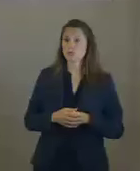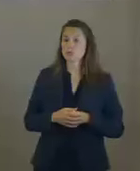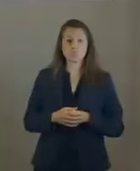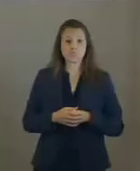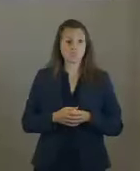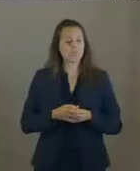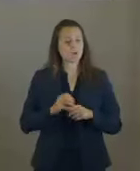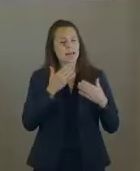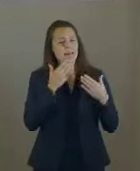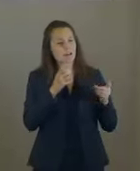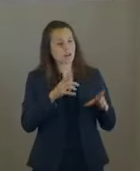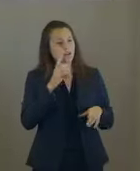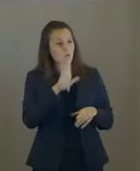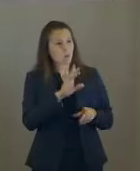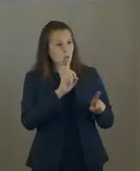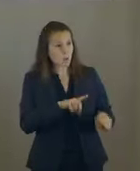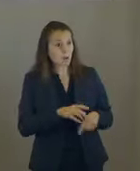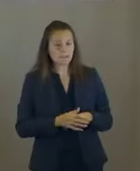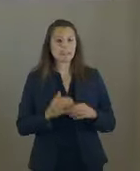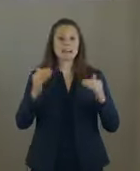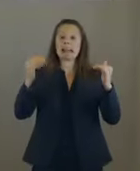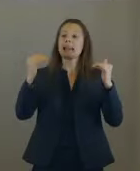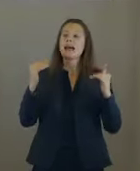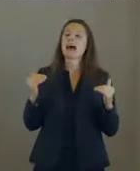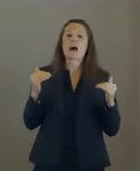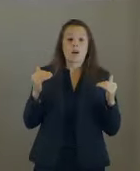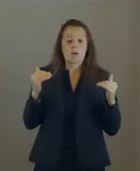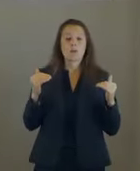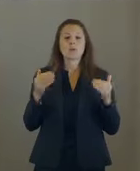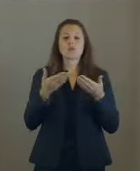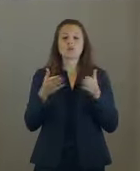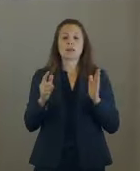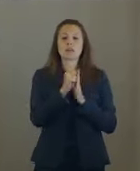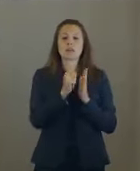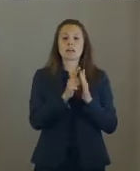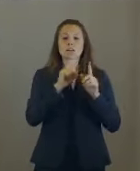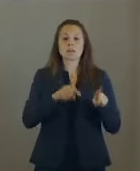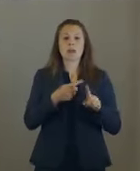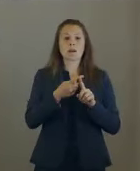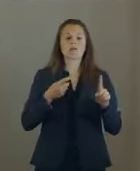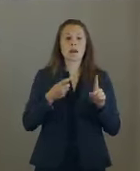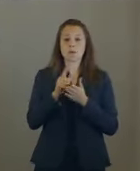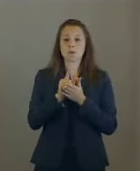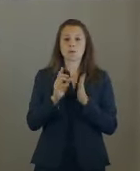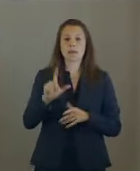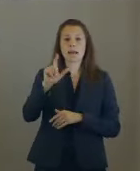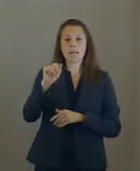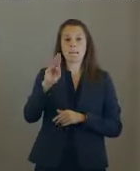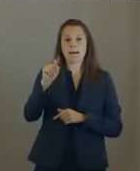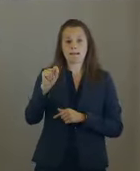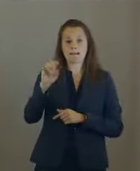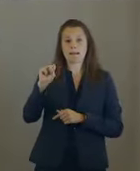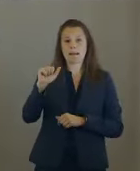Seeing none. Thank you, Director, again for your report. Next up, my friends, is our General Counsel's report from Attorney Lamont